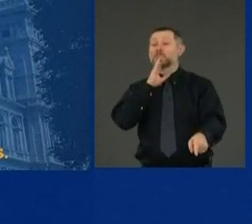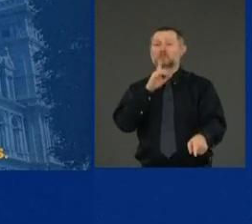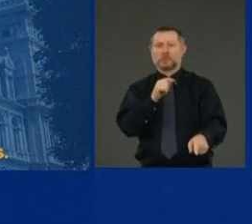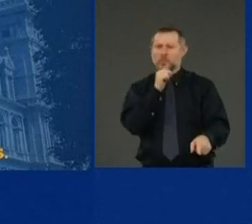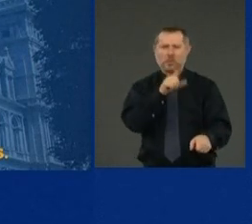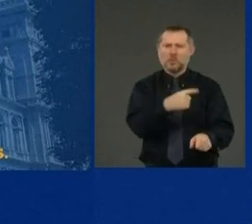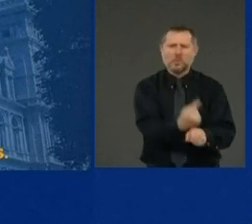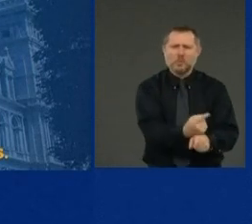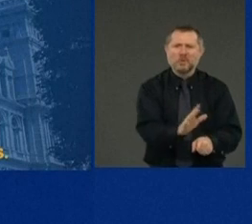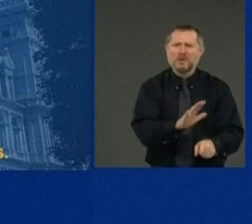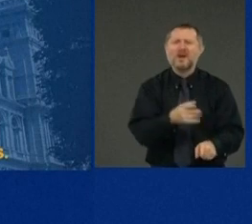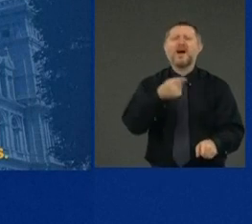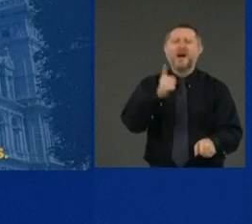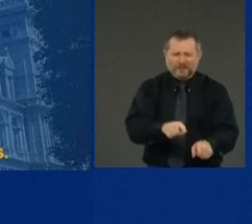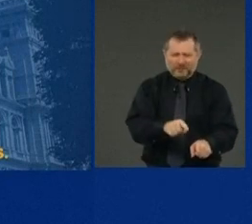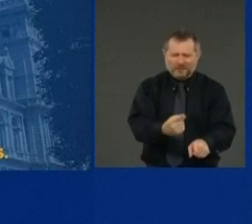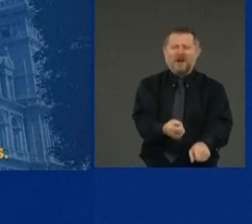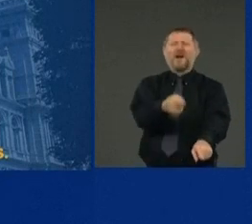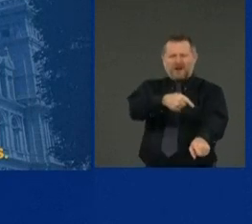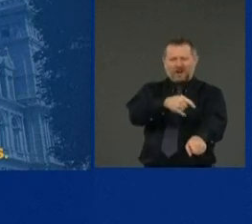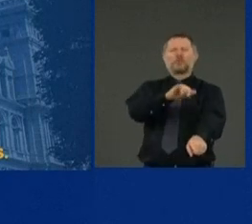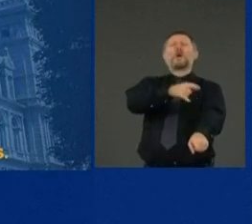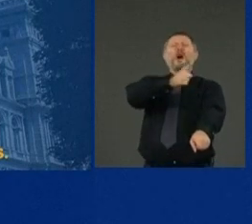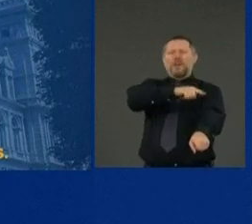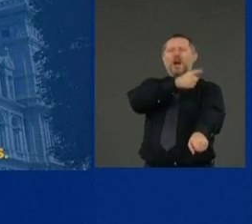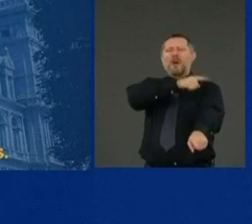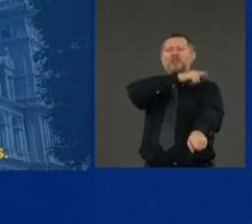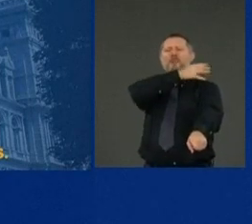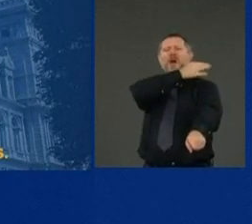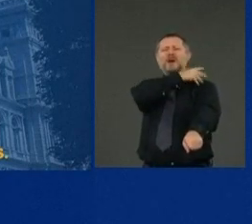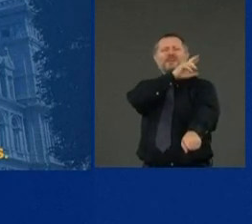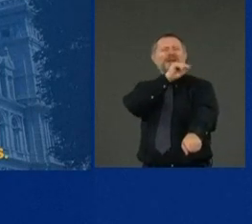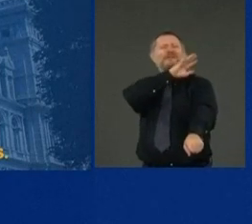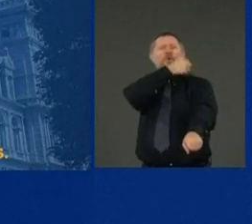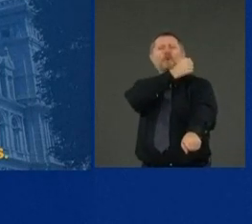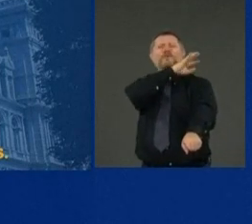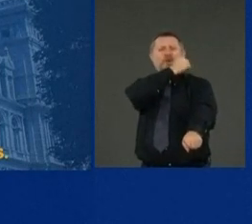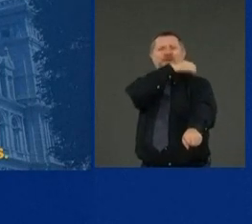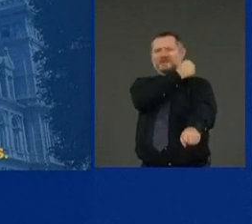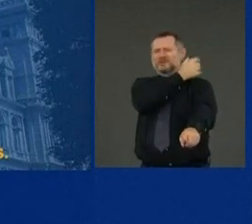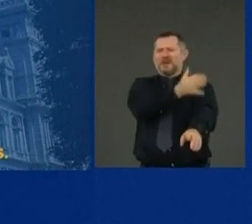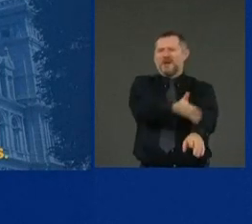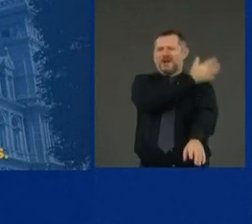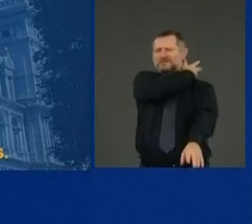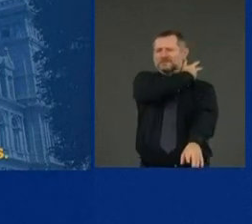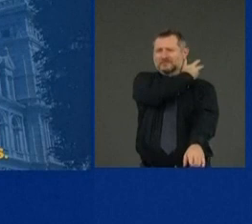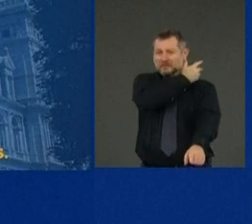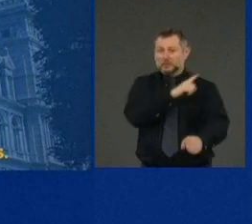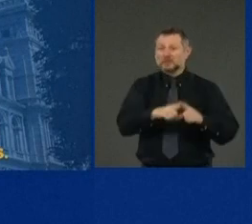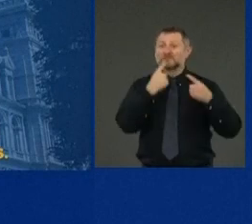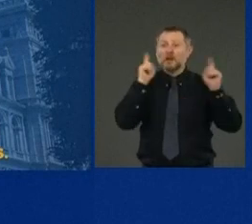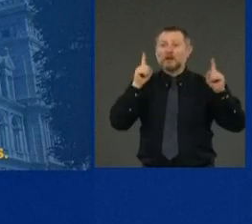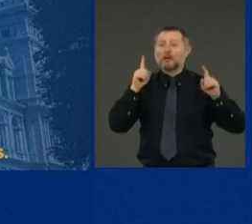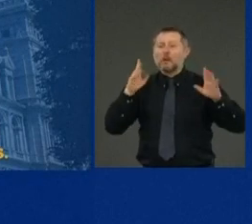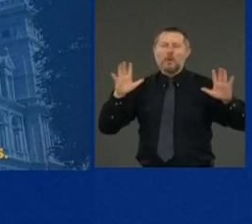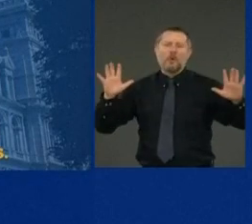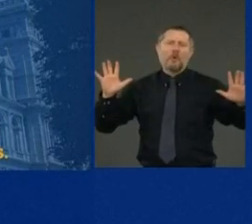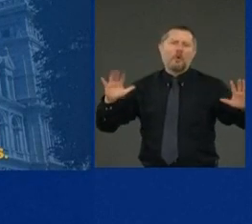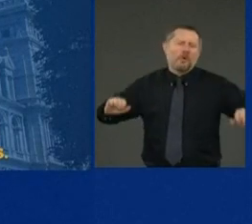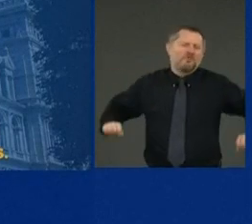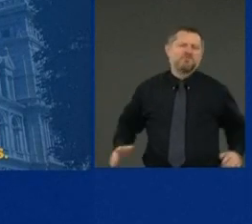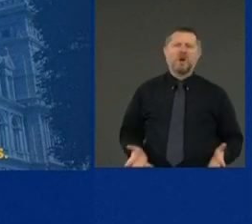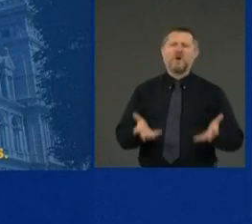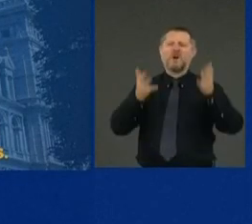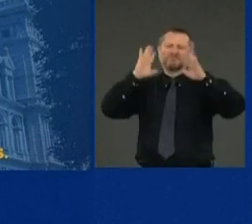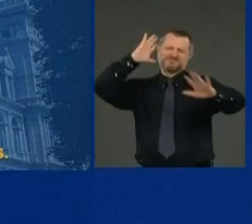Finally, people said enough is enough. And now is the moment to change. But then you have to make change happen. Change doesn't just happen because